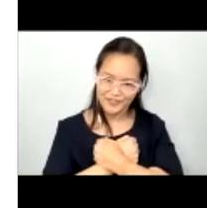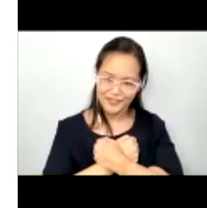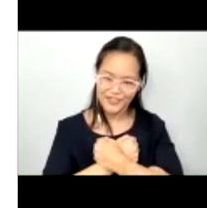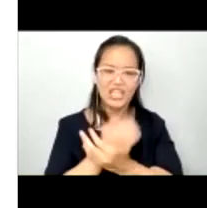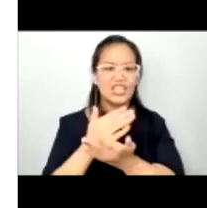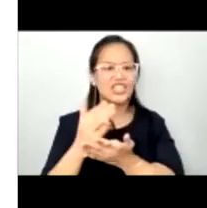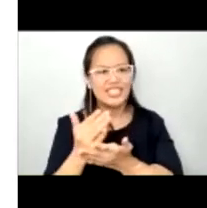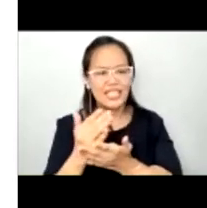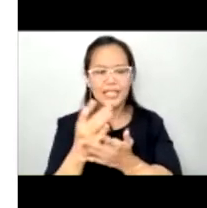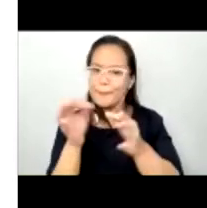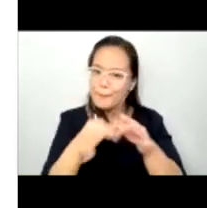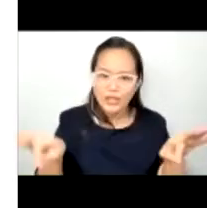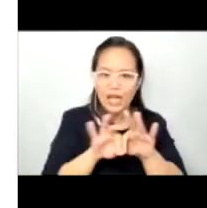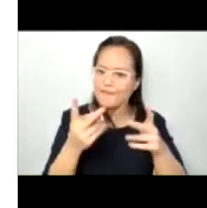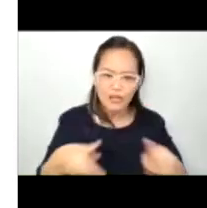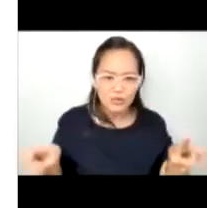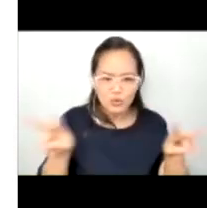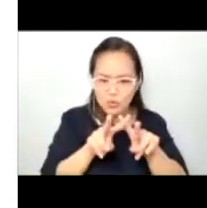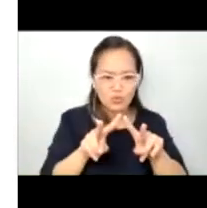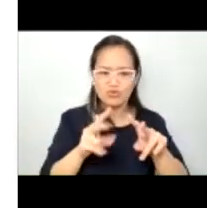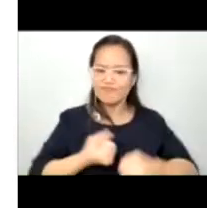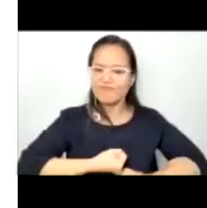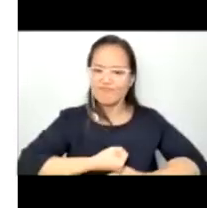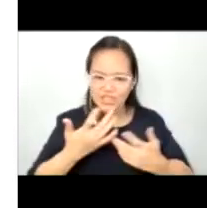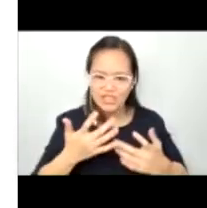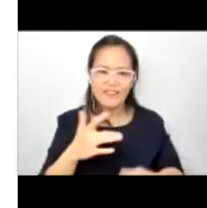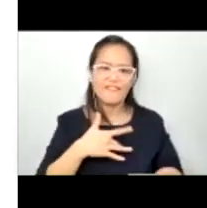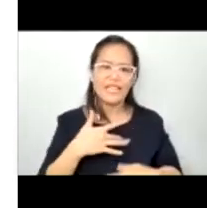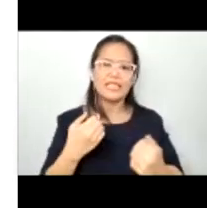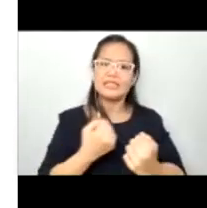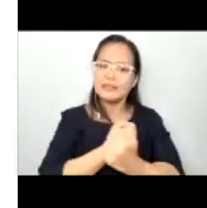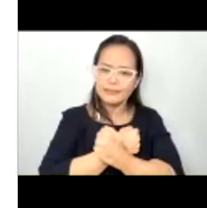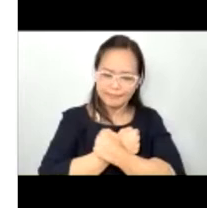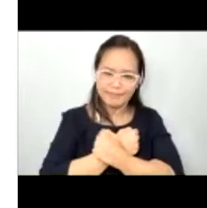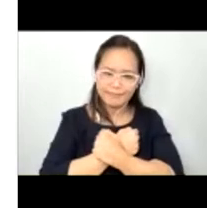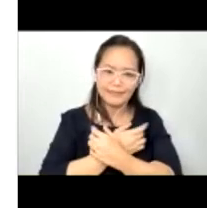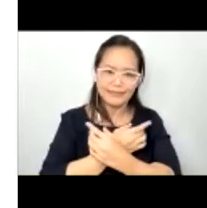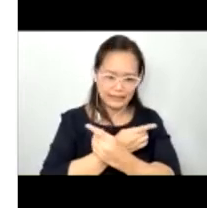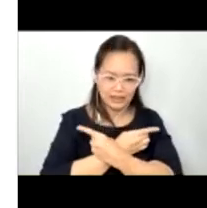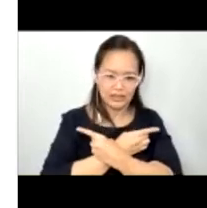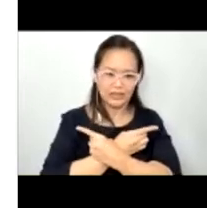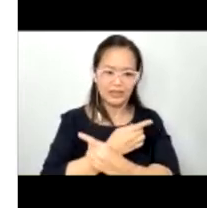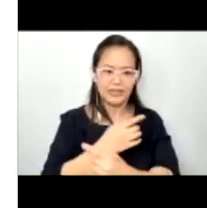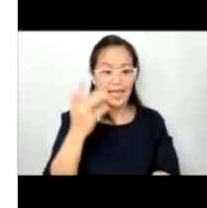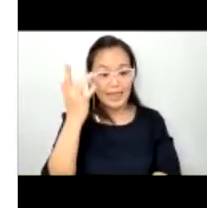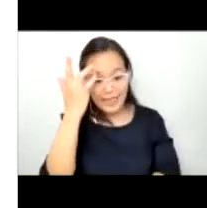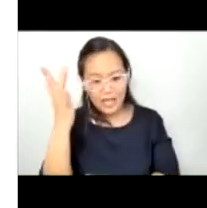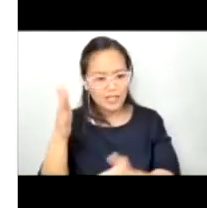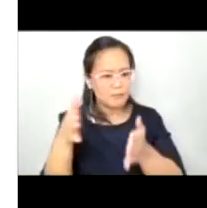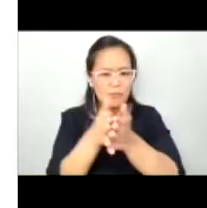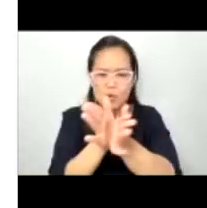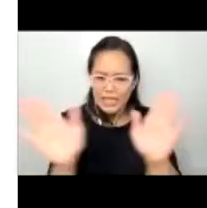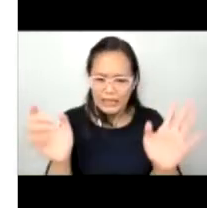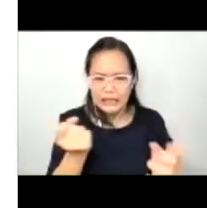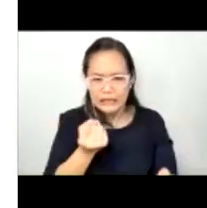precious, something we value and hold dear. It may be knowledge that broadens our understanding of